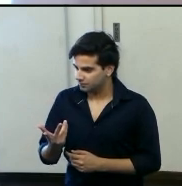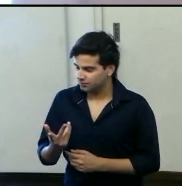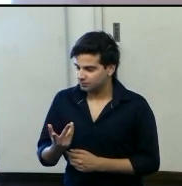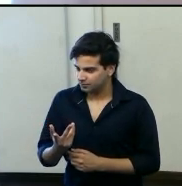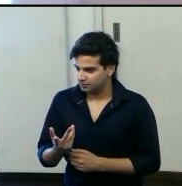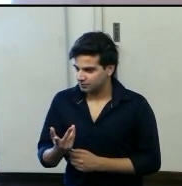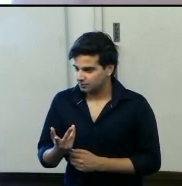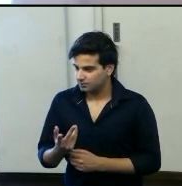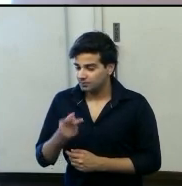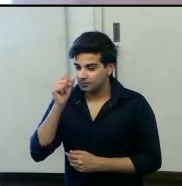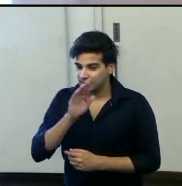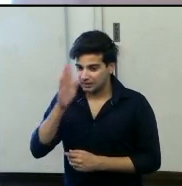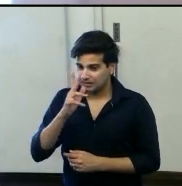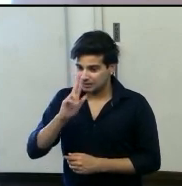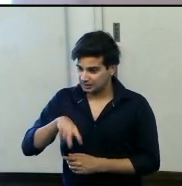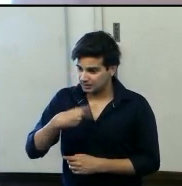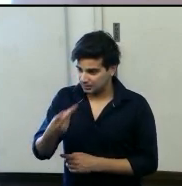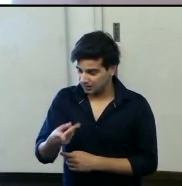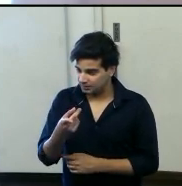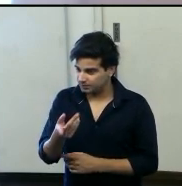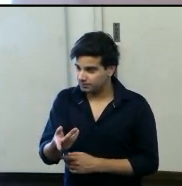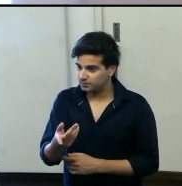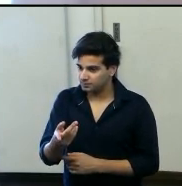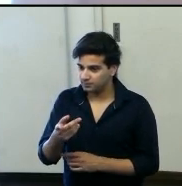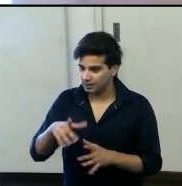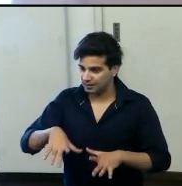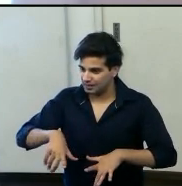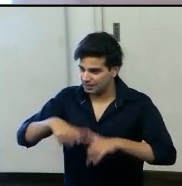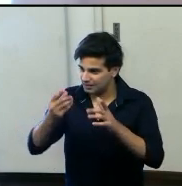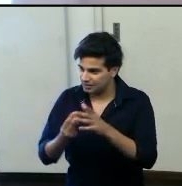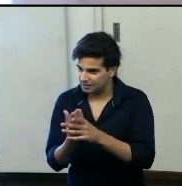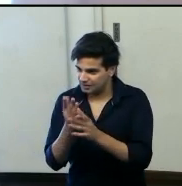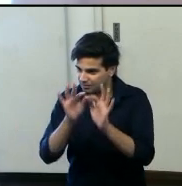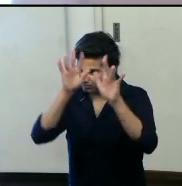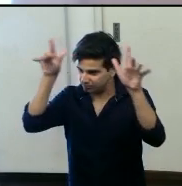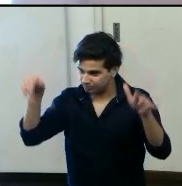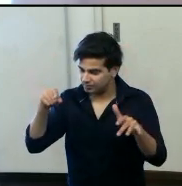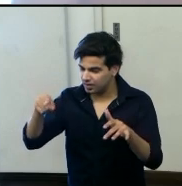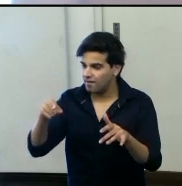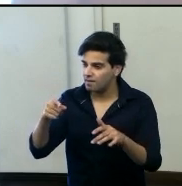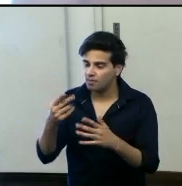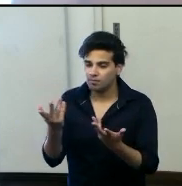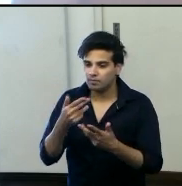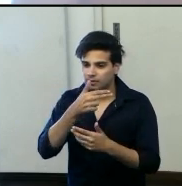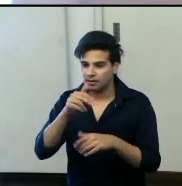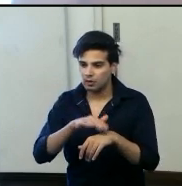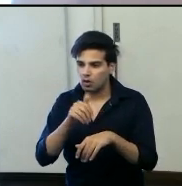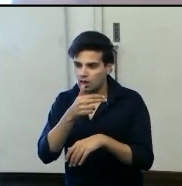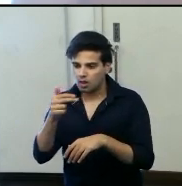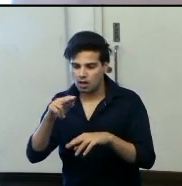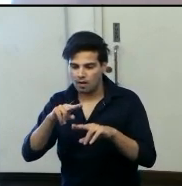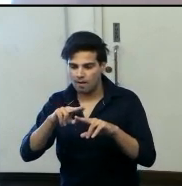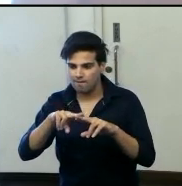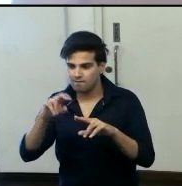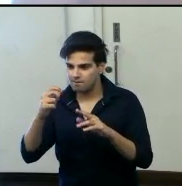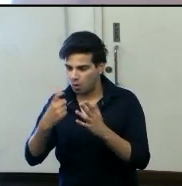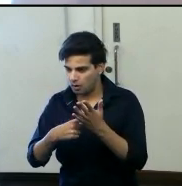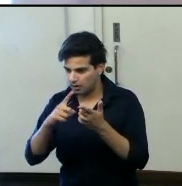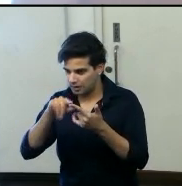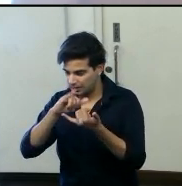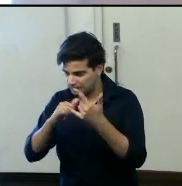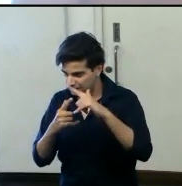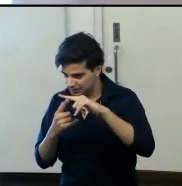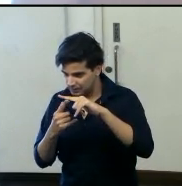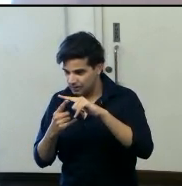he says that there is this tree of forest fire flowers, and all those flowers